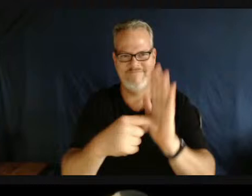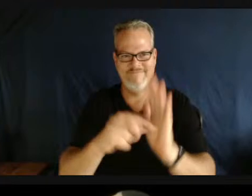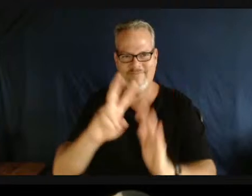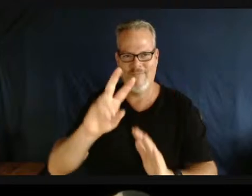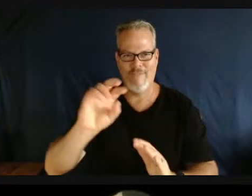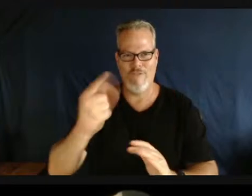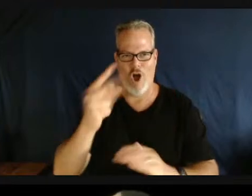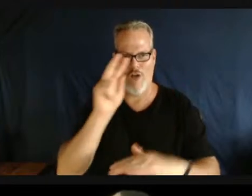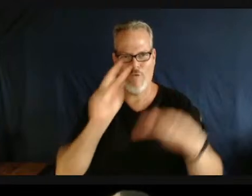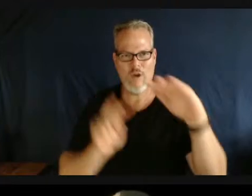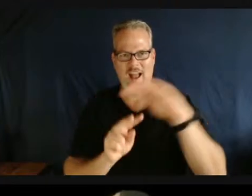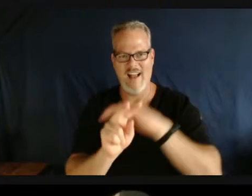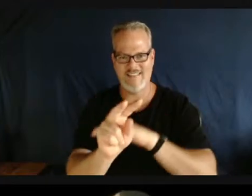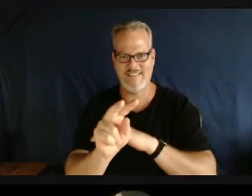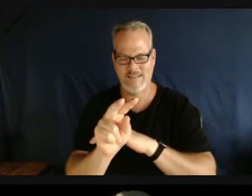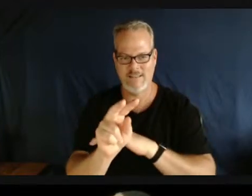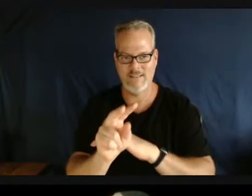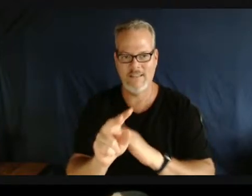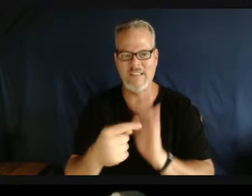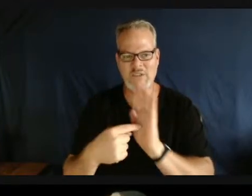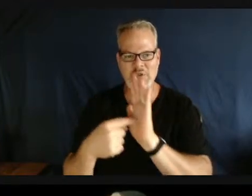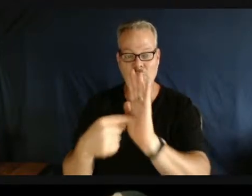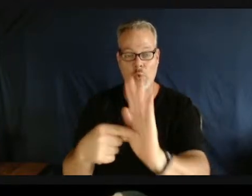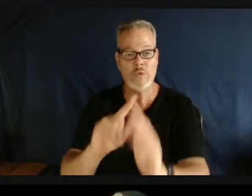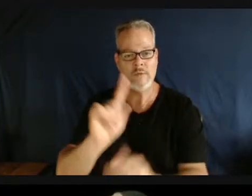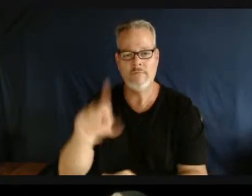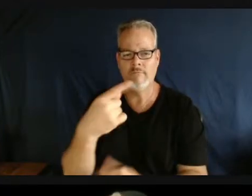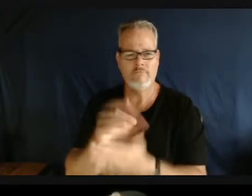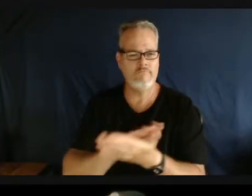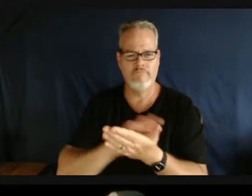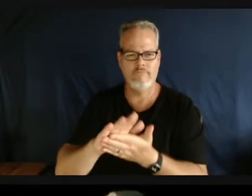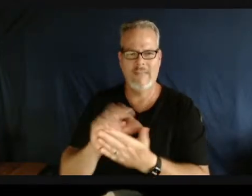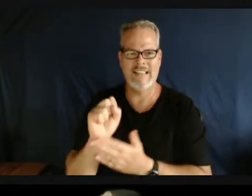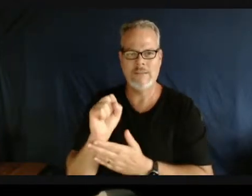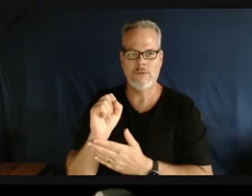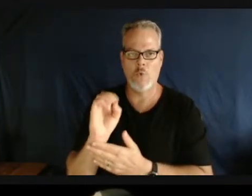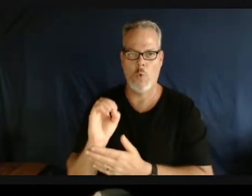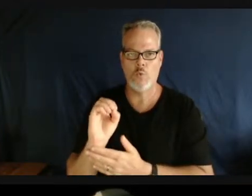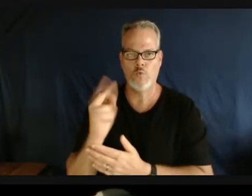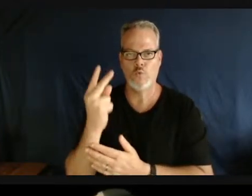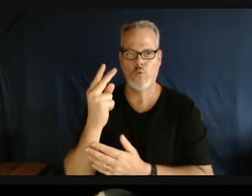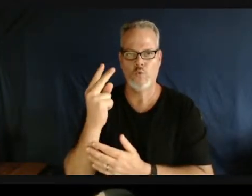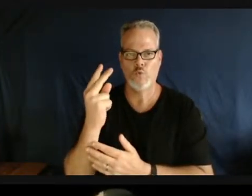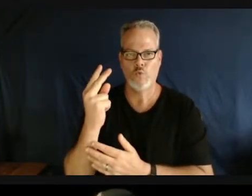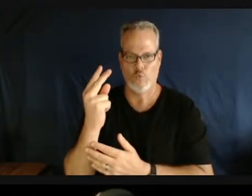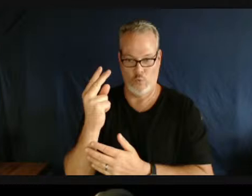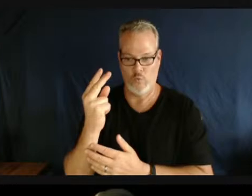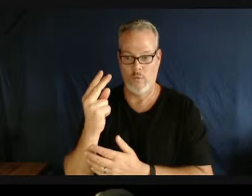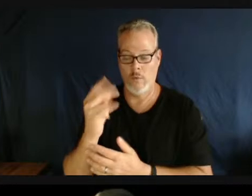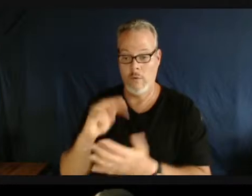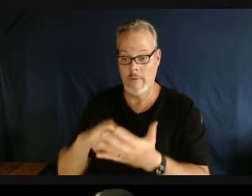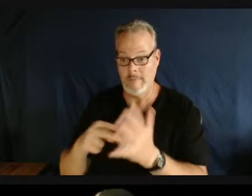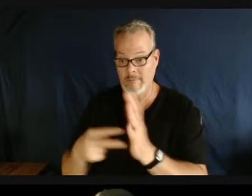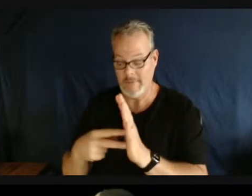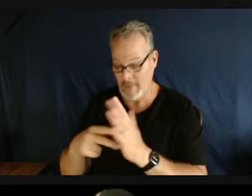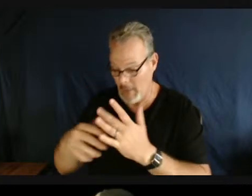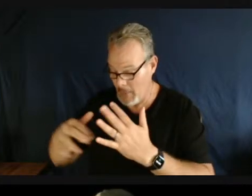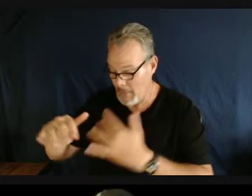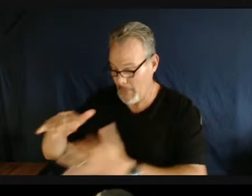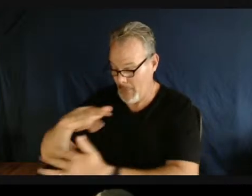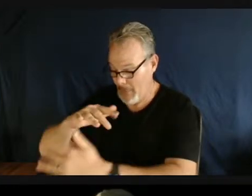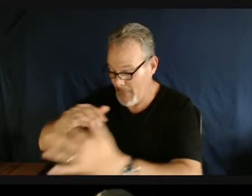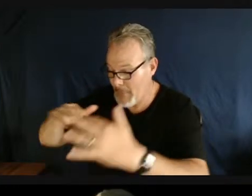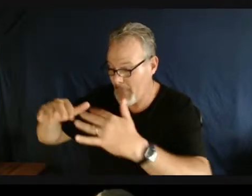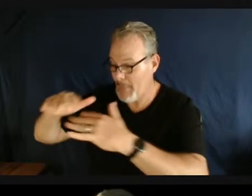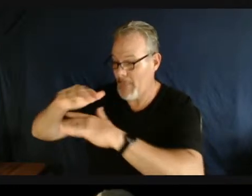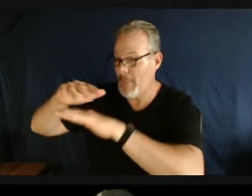you this one, which is more of the pure SO2 concentrations. Now, one thing that happens is as this gas moves